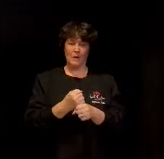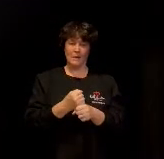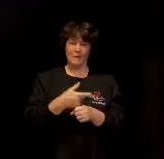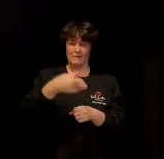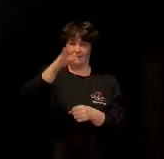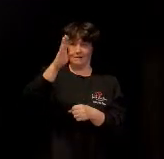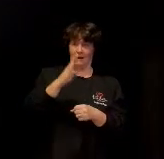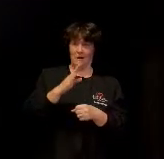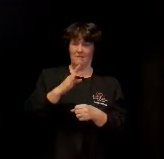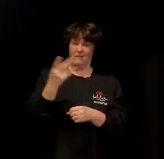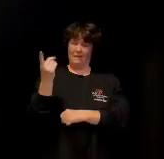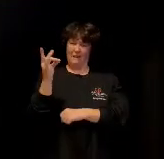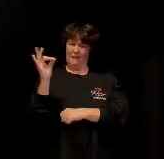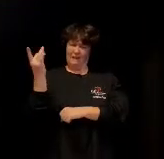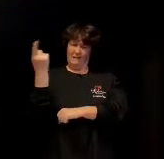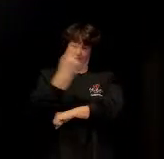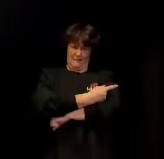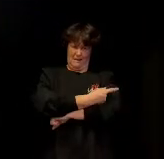good,